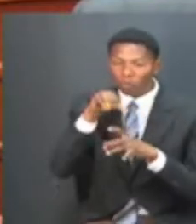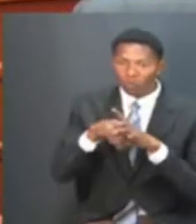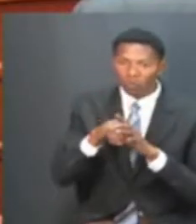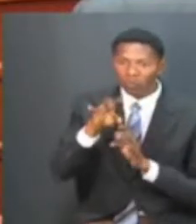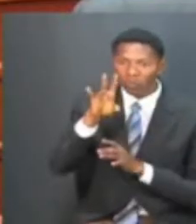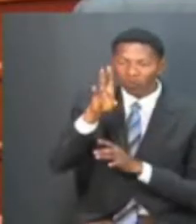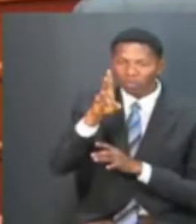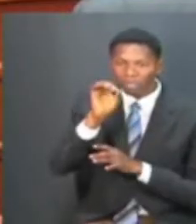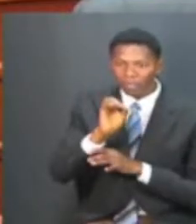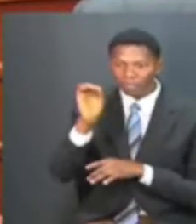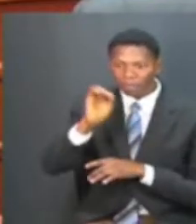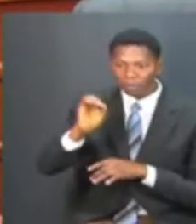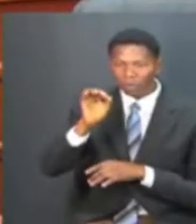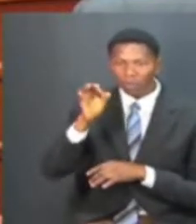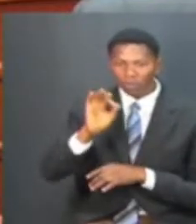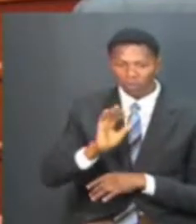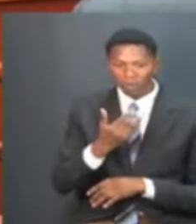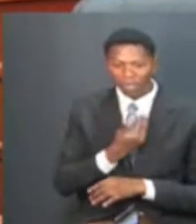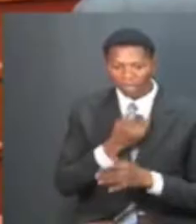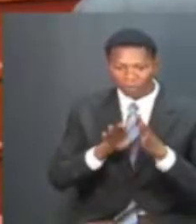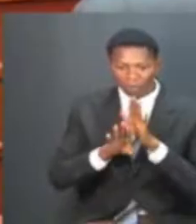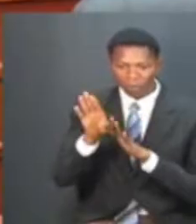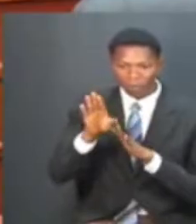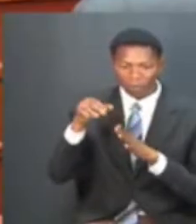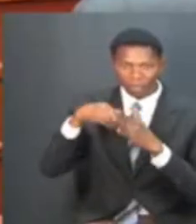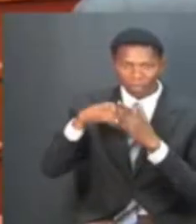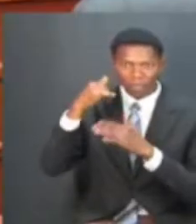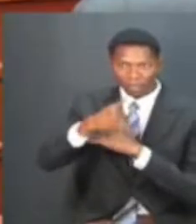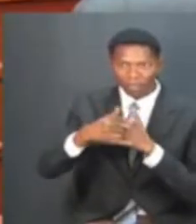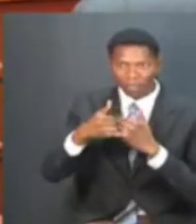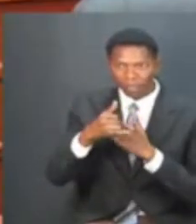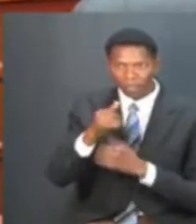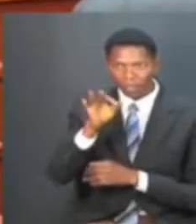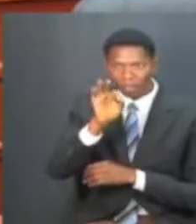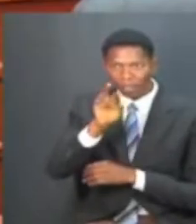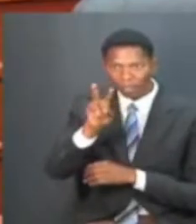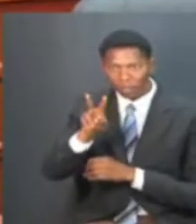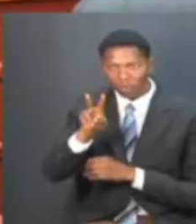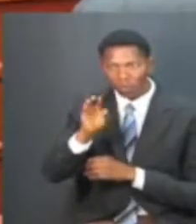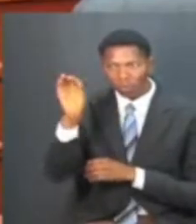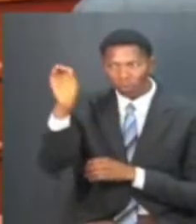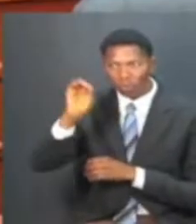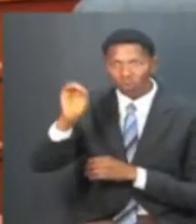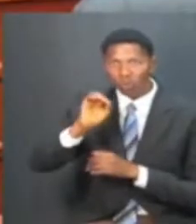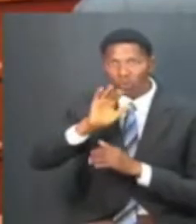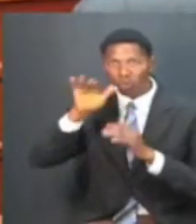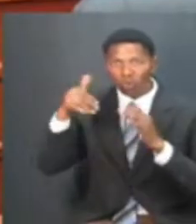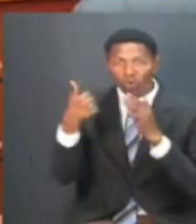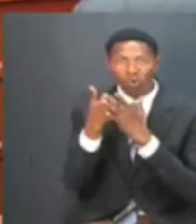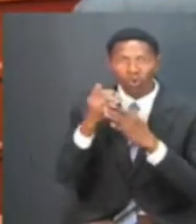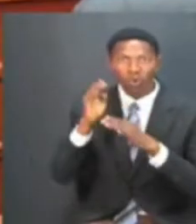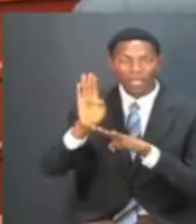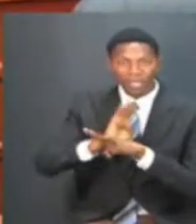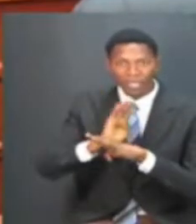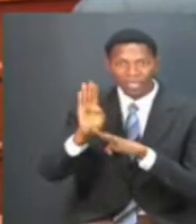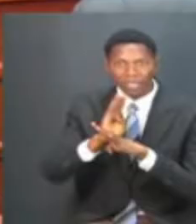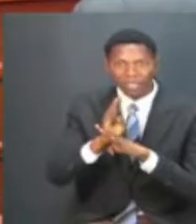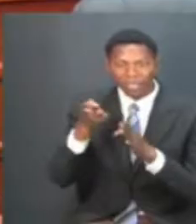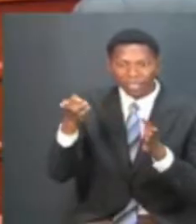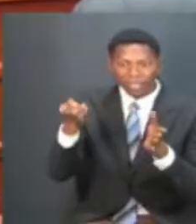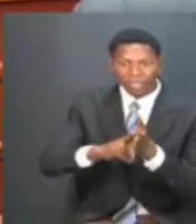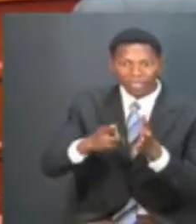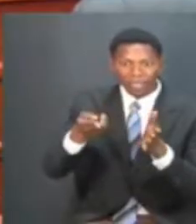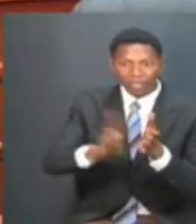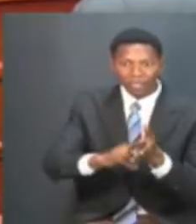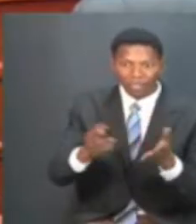domestic product of our country. And 92% of all businesses registered in Ghana